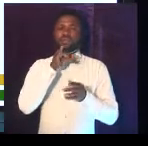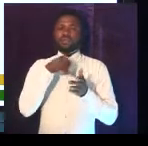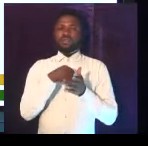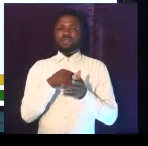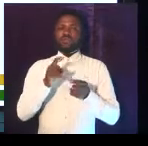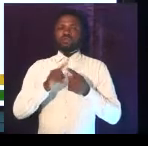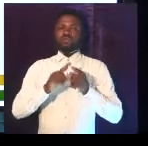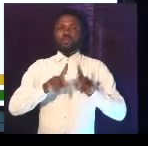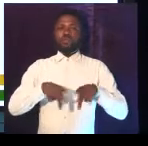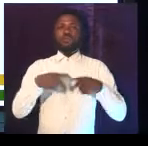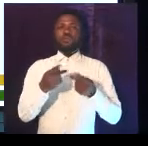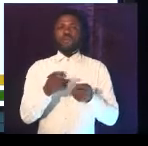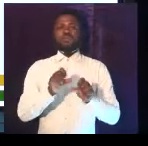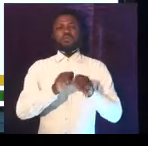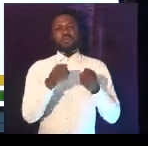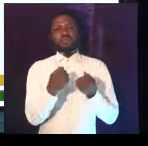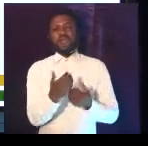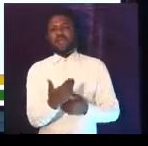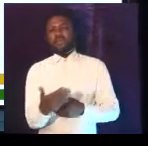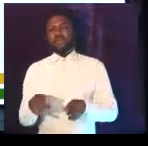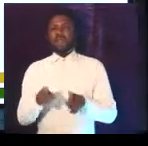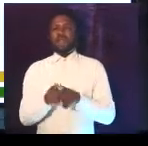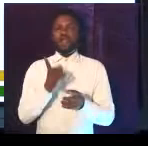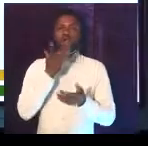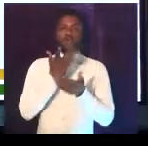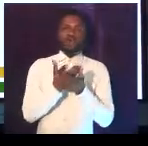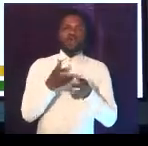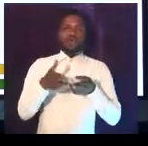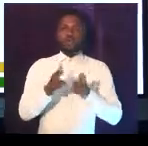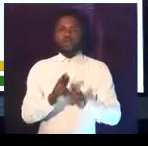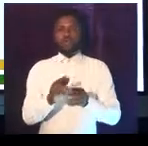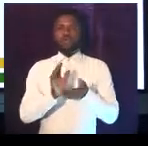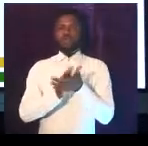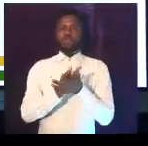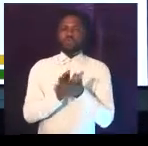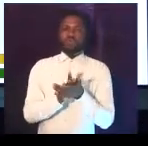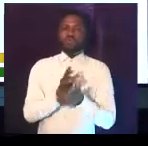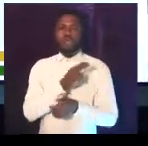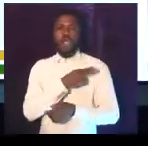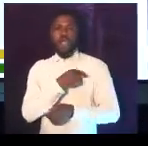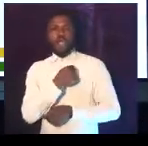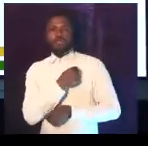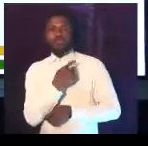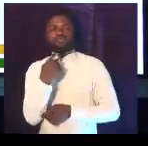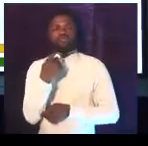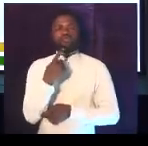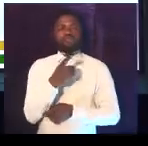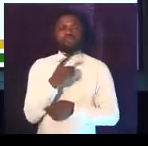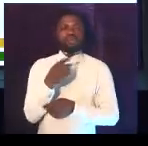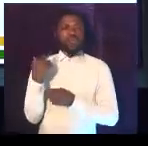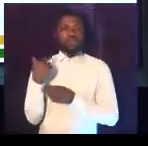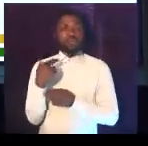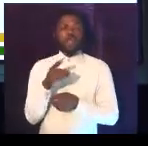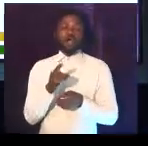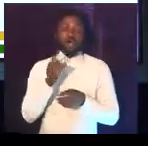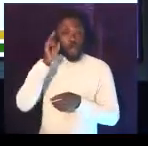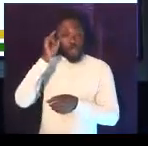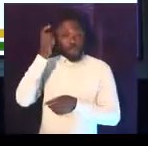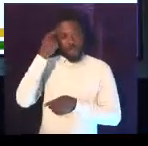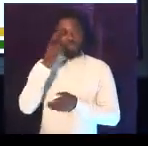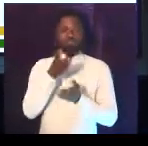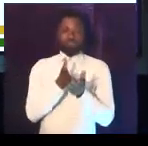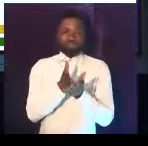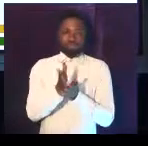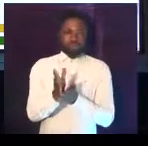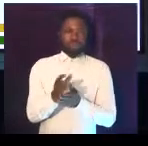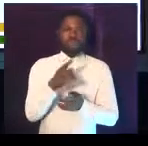is it to provide social amenities like good roads, schools, hospitals? Duty